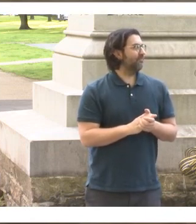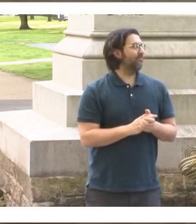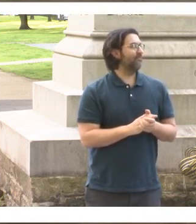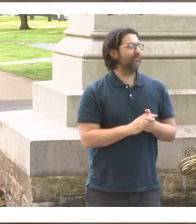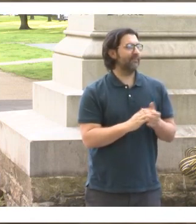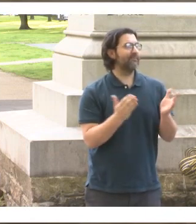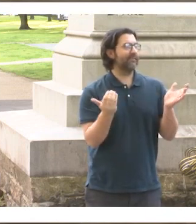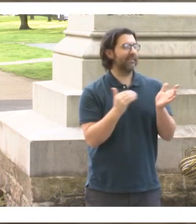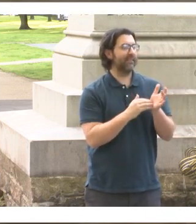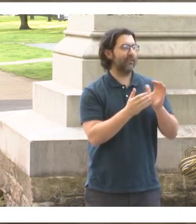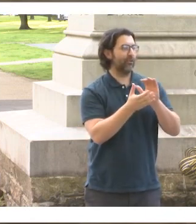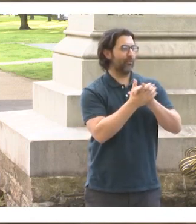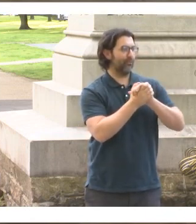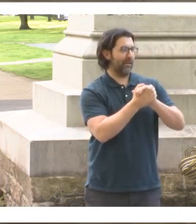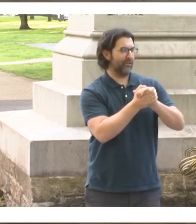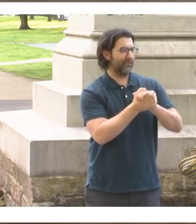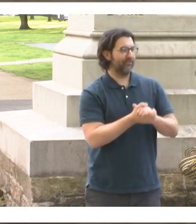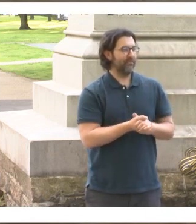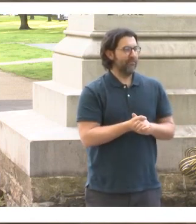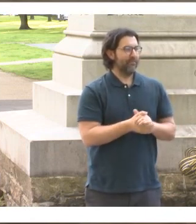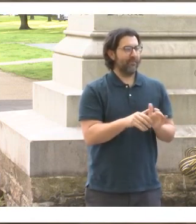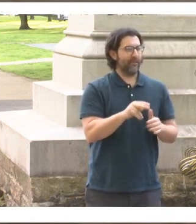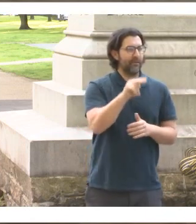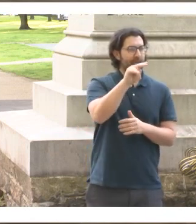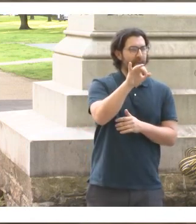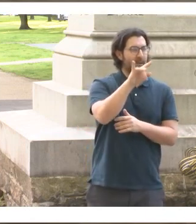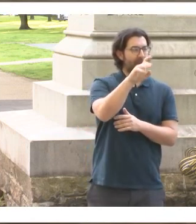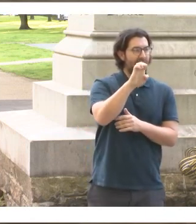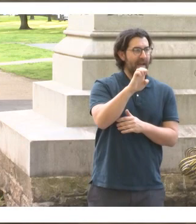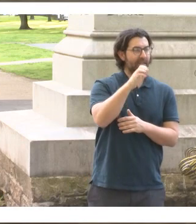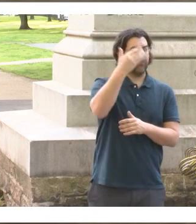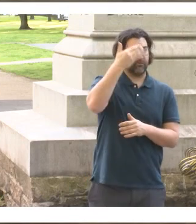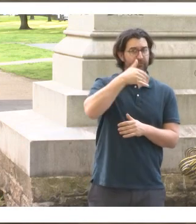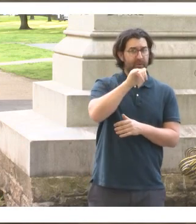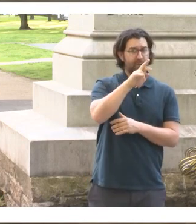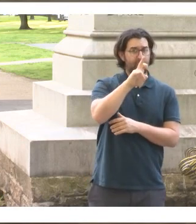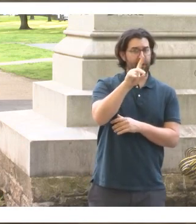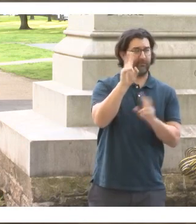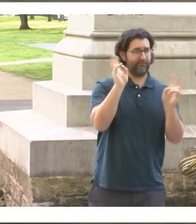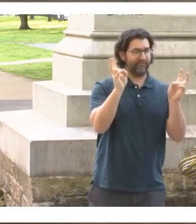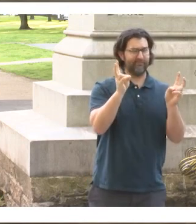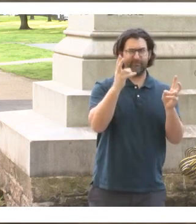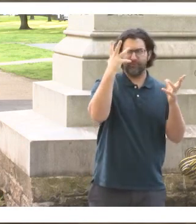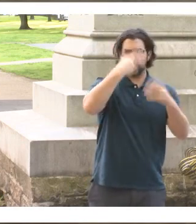Once again, congratulations. The North Side's front yard looks pretty beautiful.